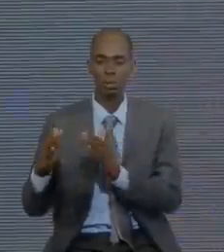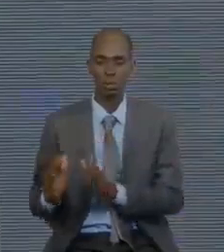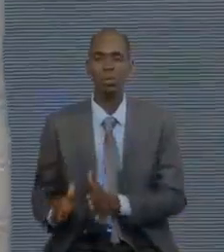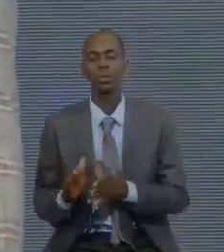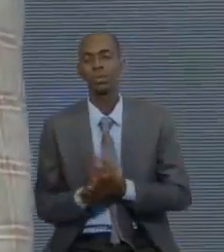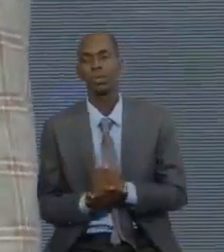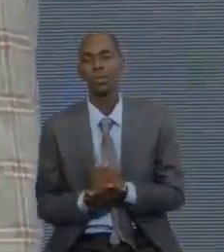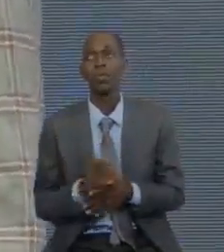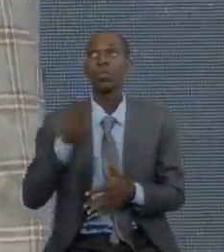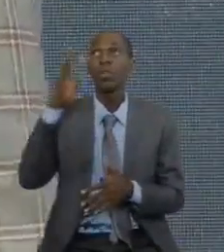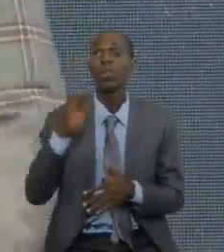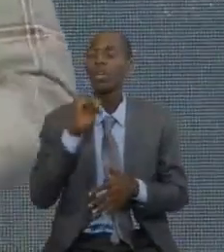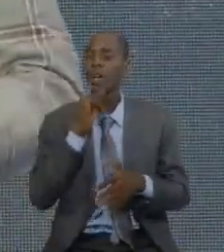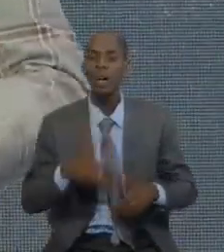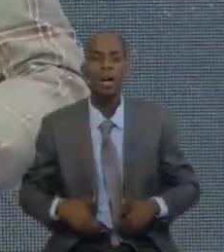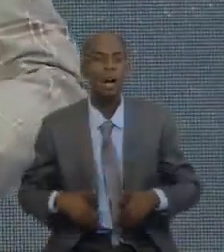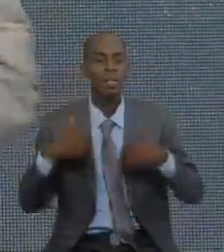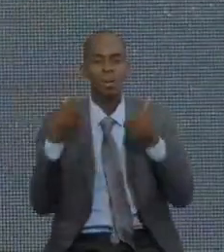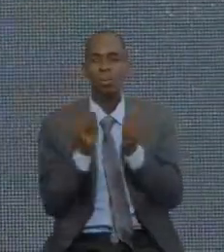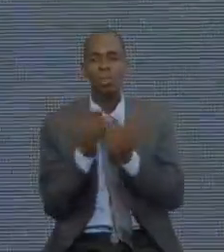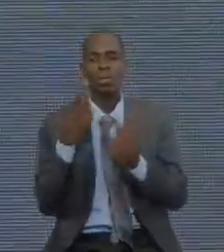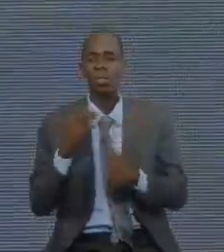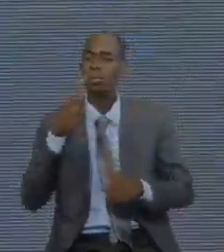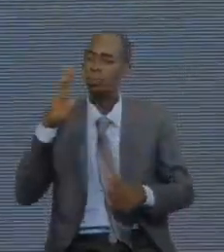God is angry with the wicked every day.